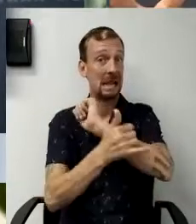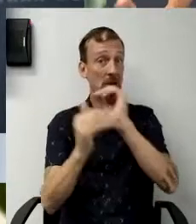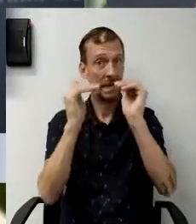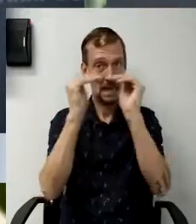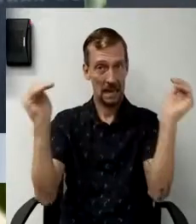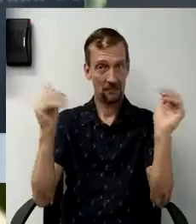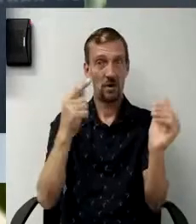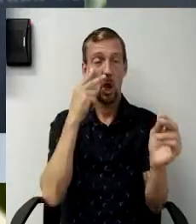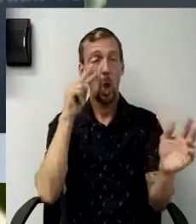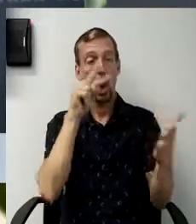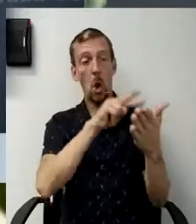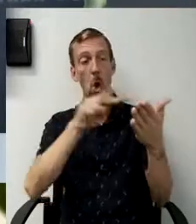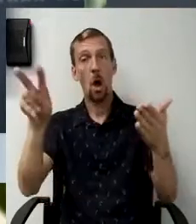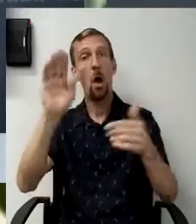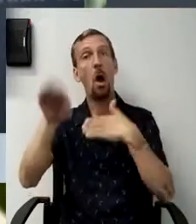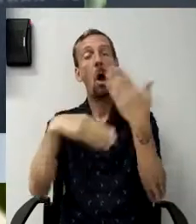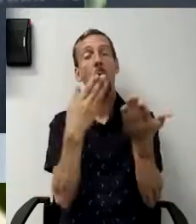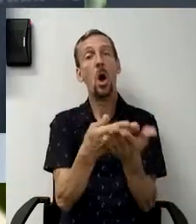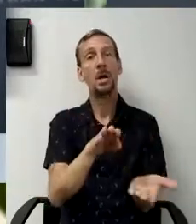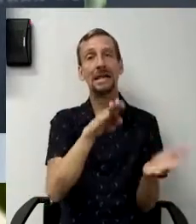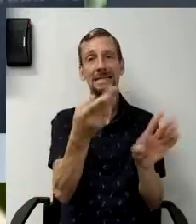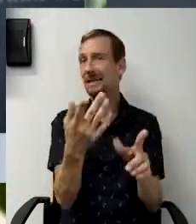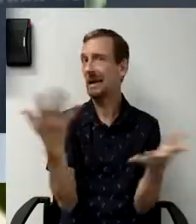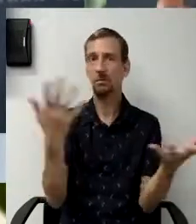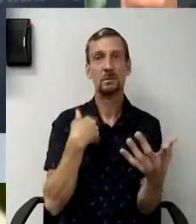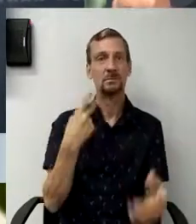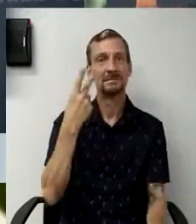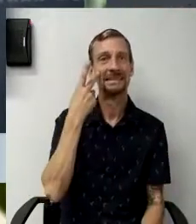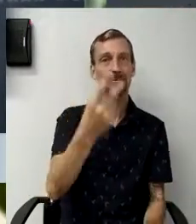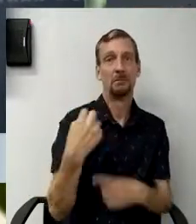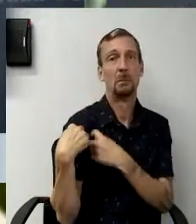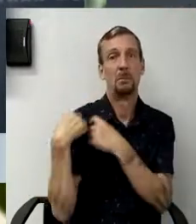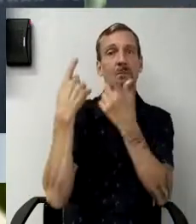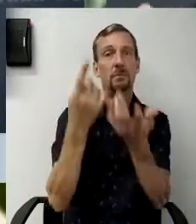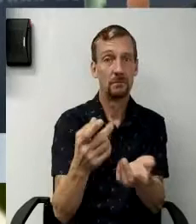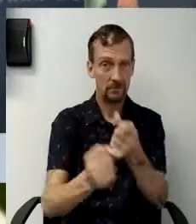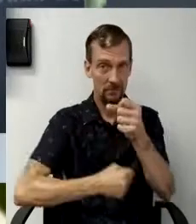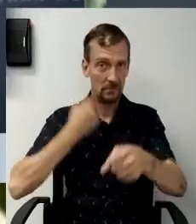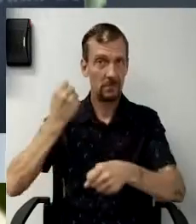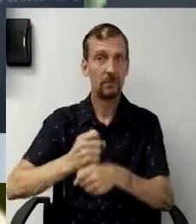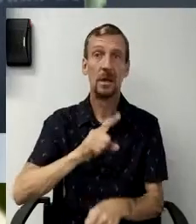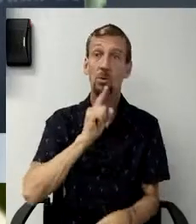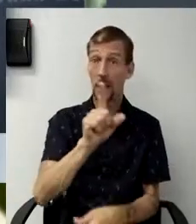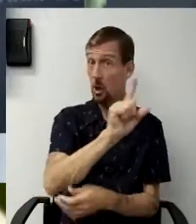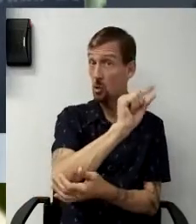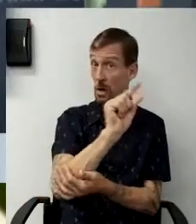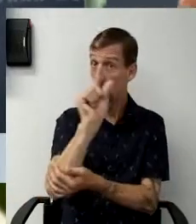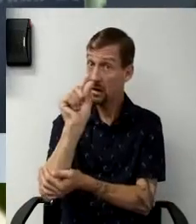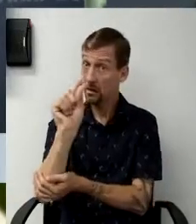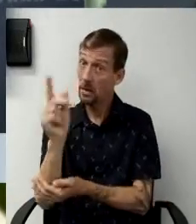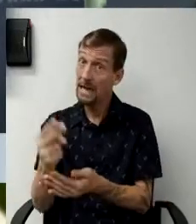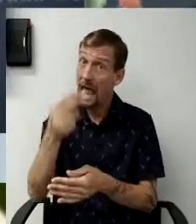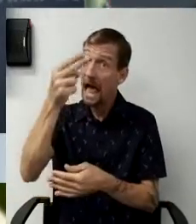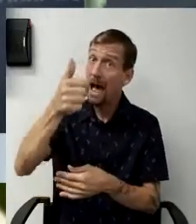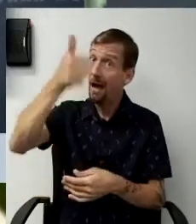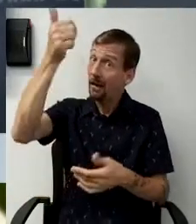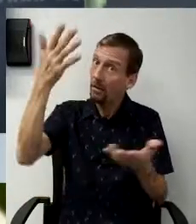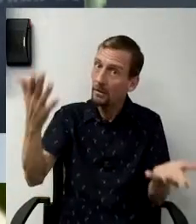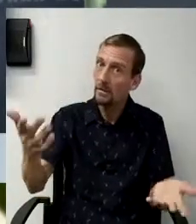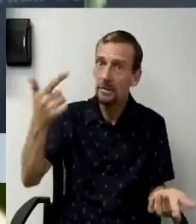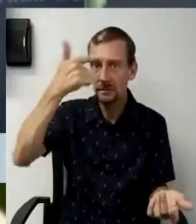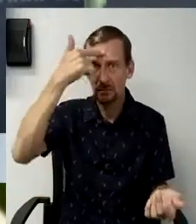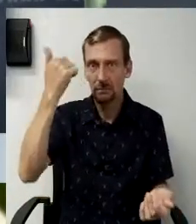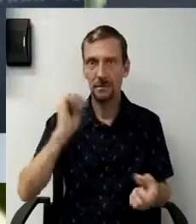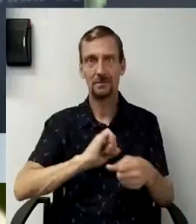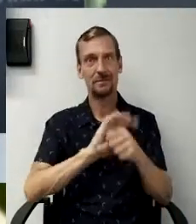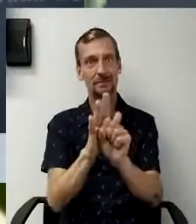looking at all deaths, what have we seen over the years, and is 2020 significantly higher because of the presence